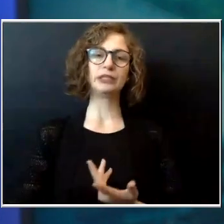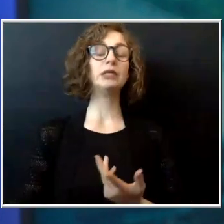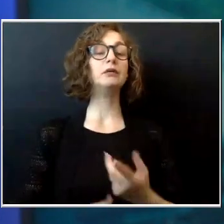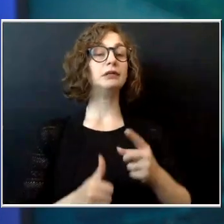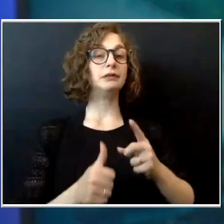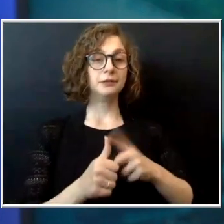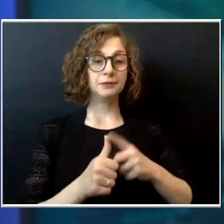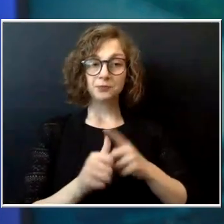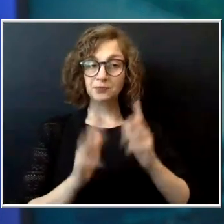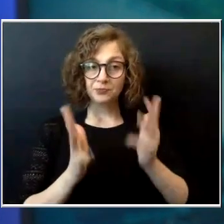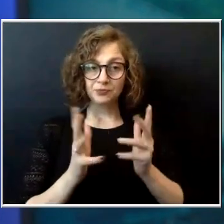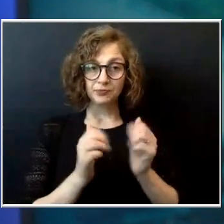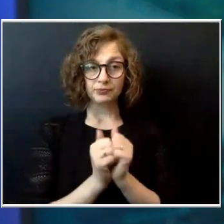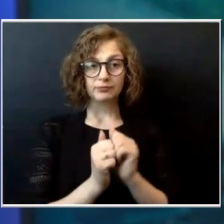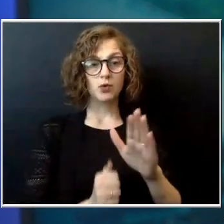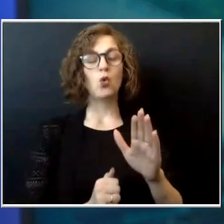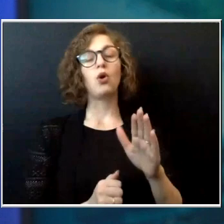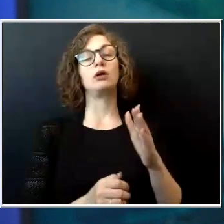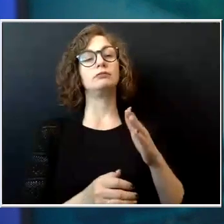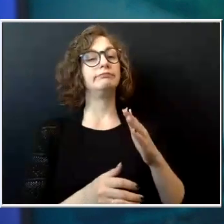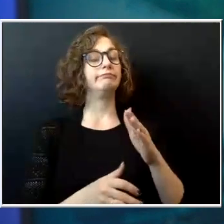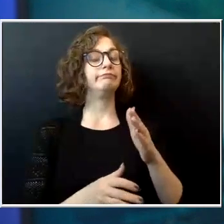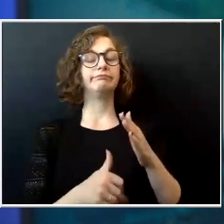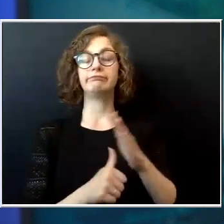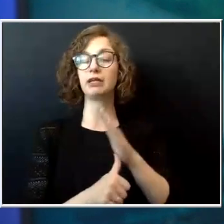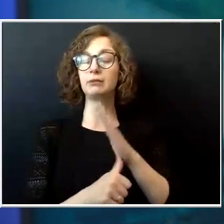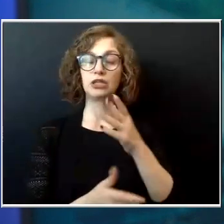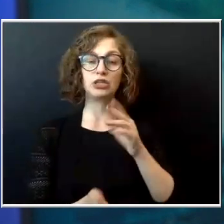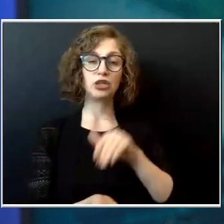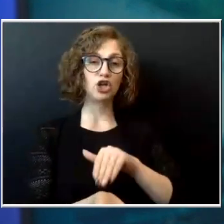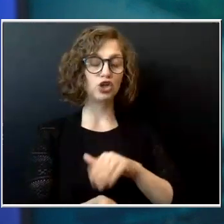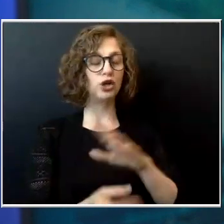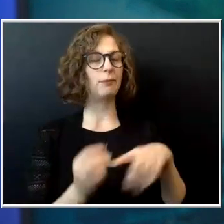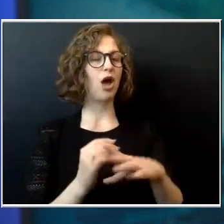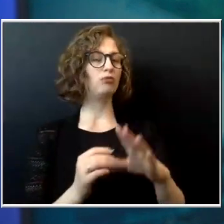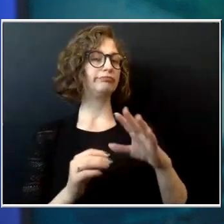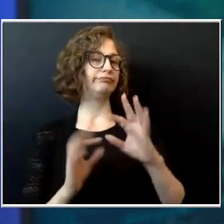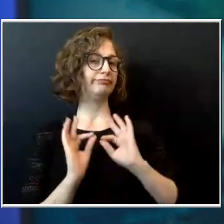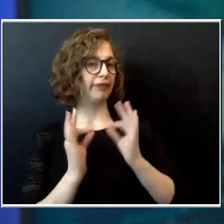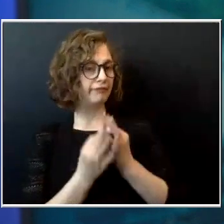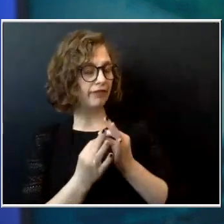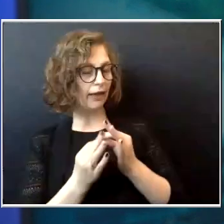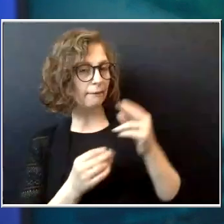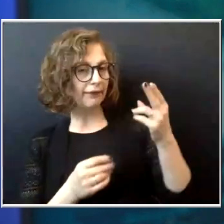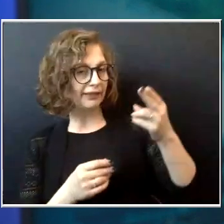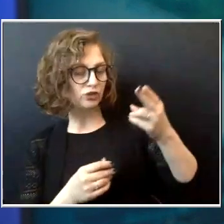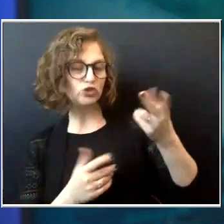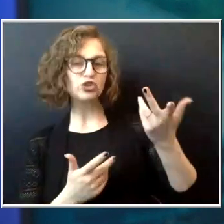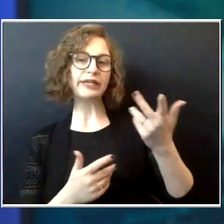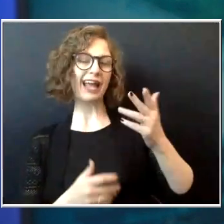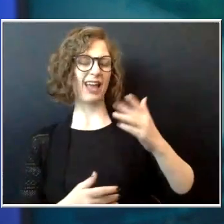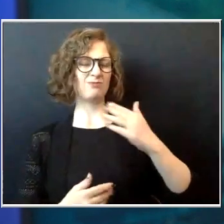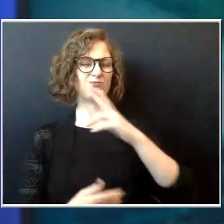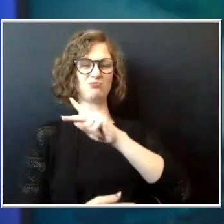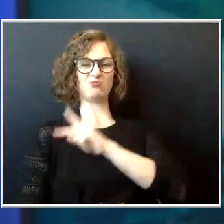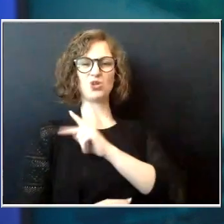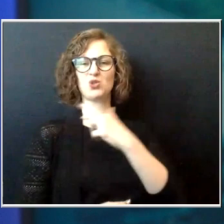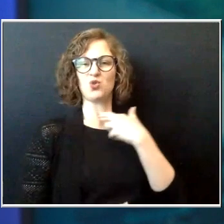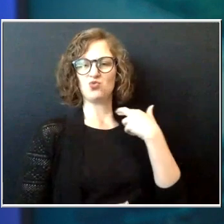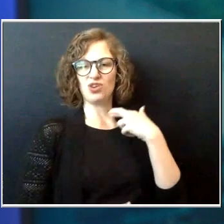provider about your family history and your personal risk factors like breast density, if you've ever had a breast